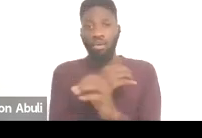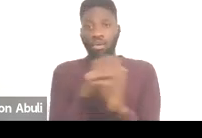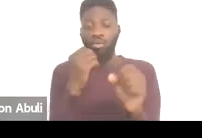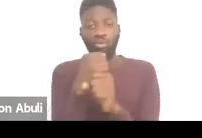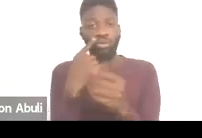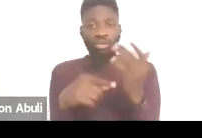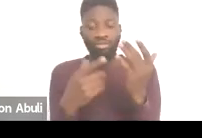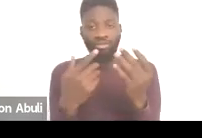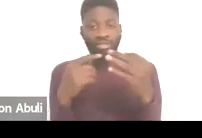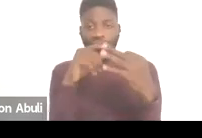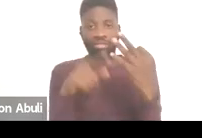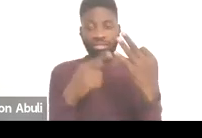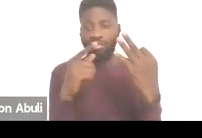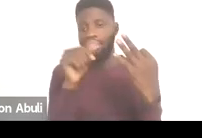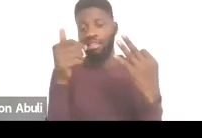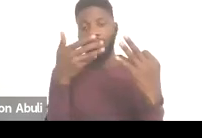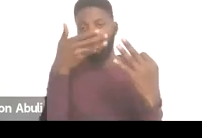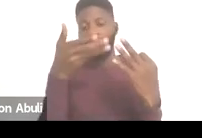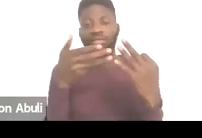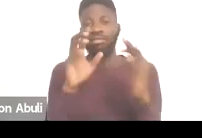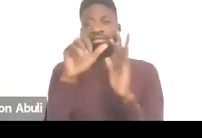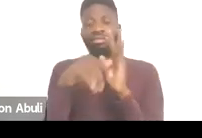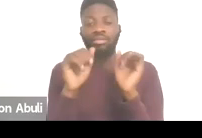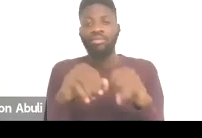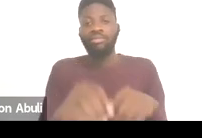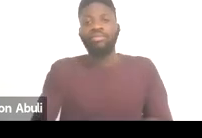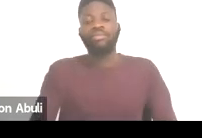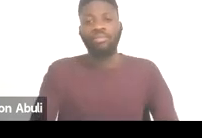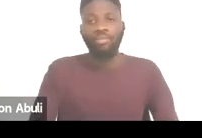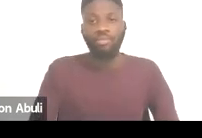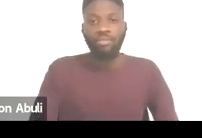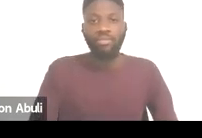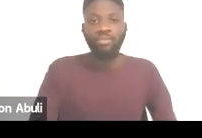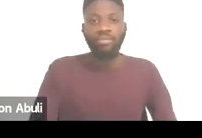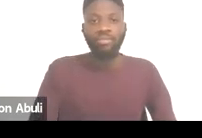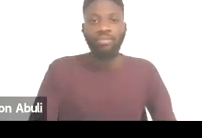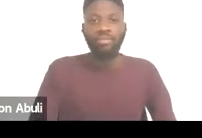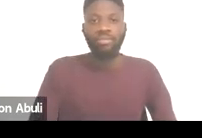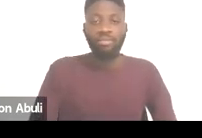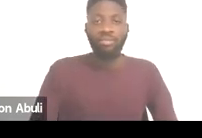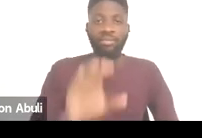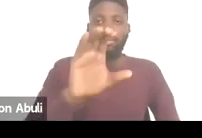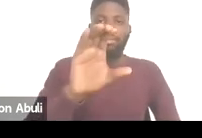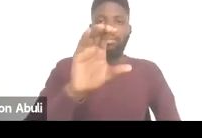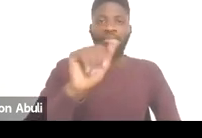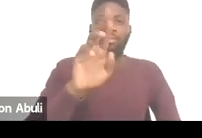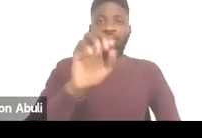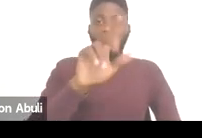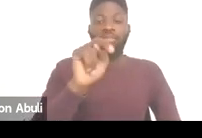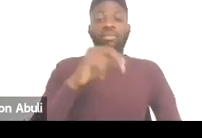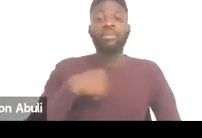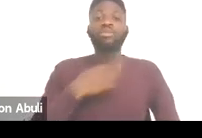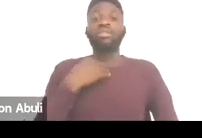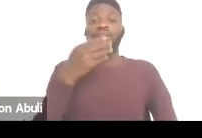later. Okay. Maybe Caroline, I'd like to answer. You have a situation where you realize